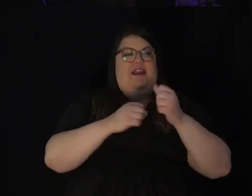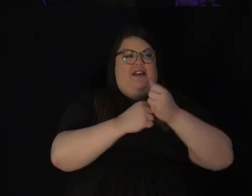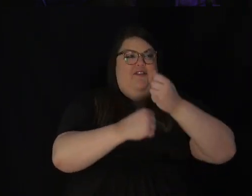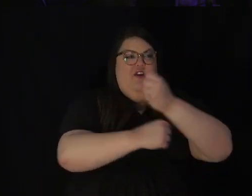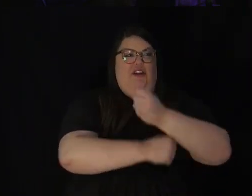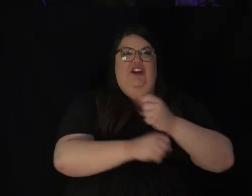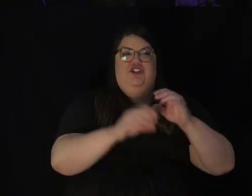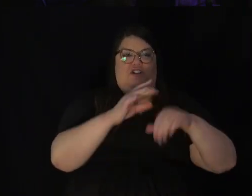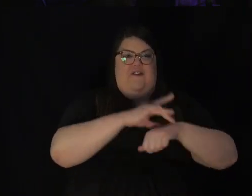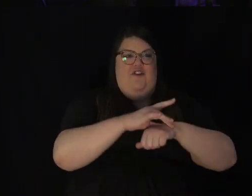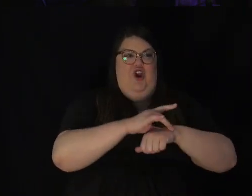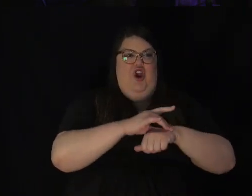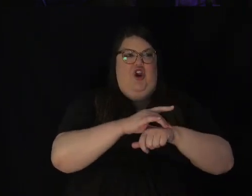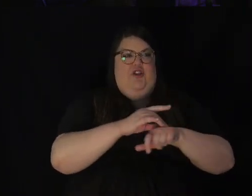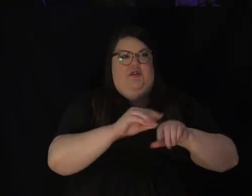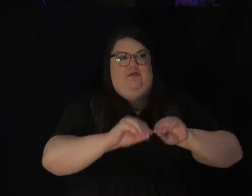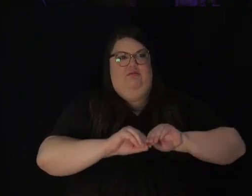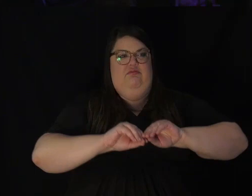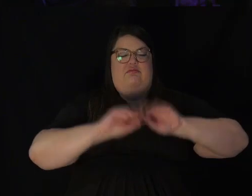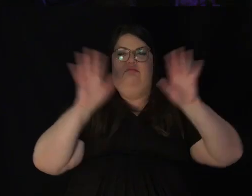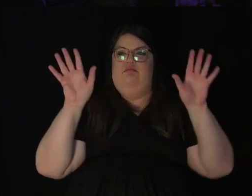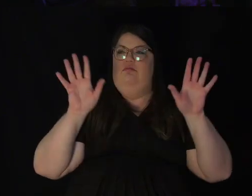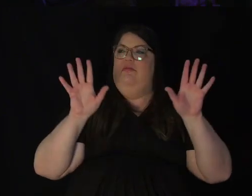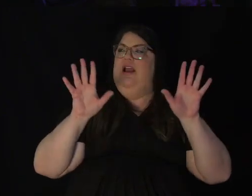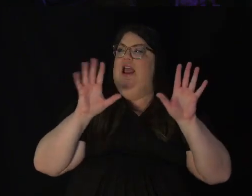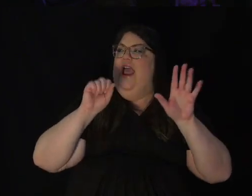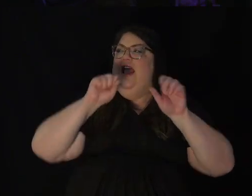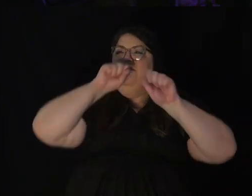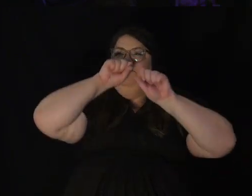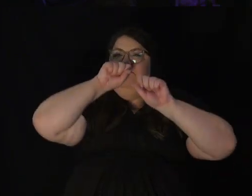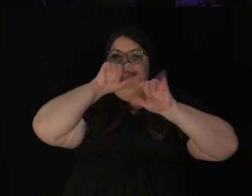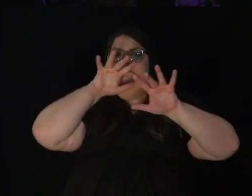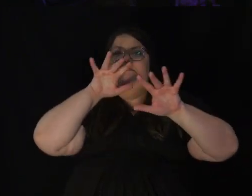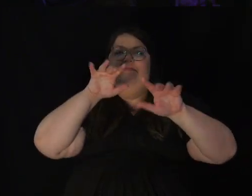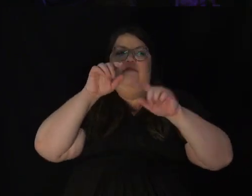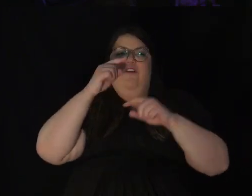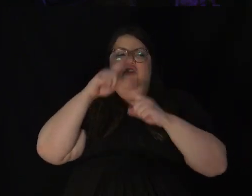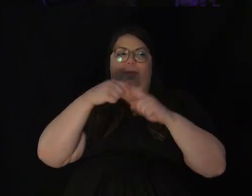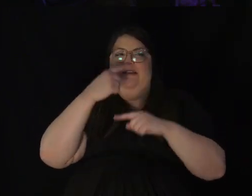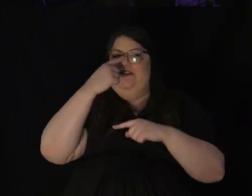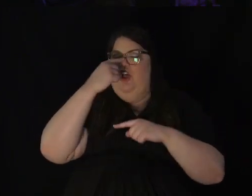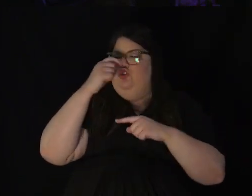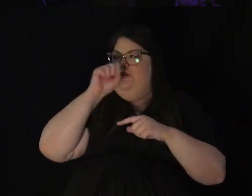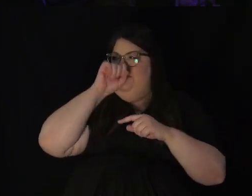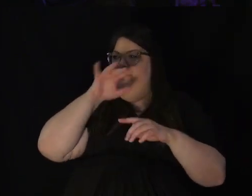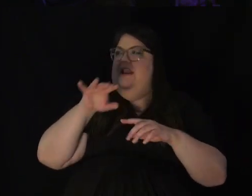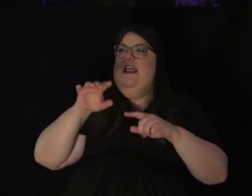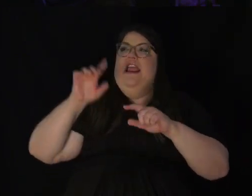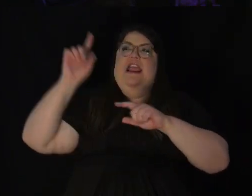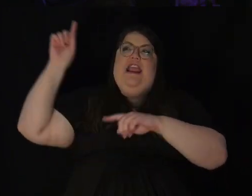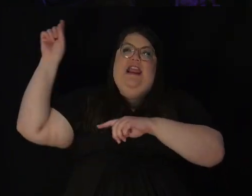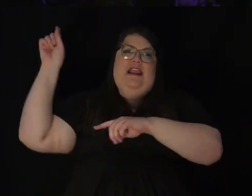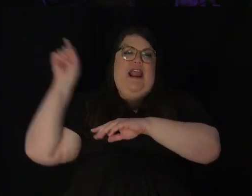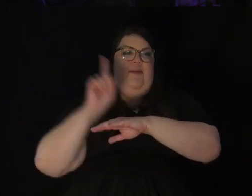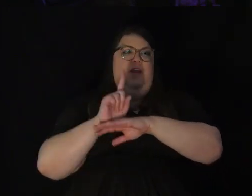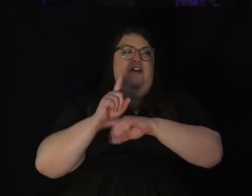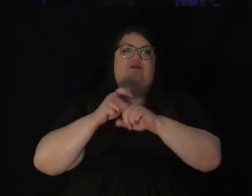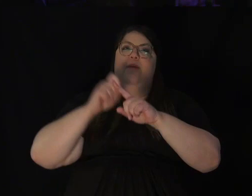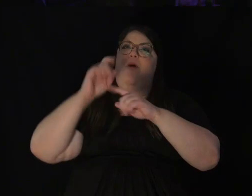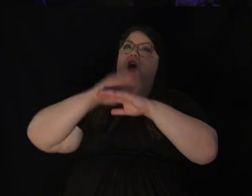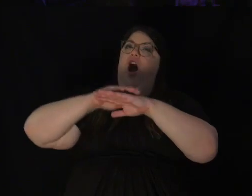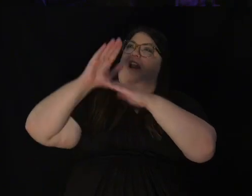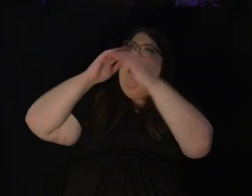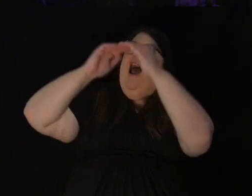of the Lord, at the blast of breath from his nostrils, he reached down from on high and he took hold of